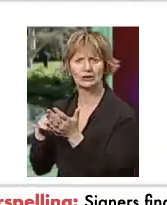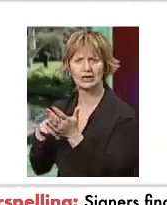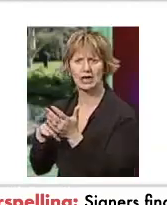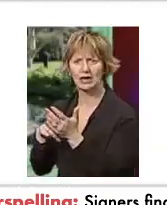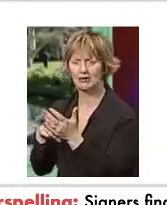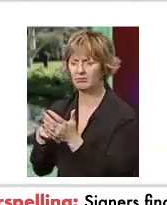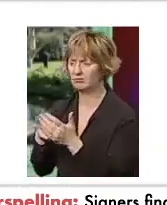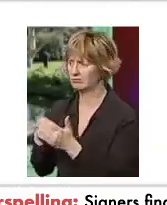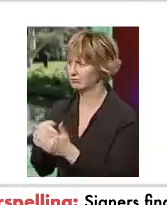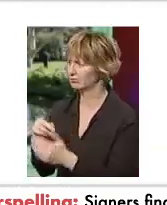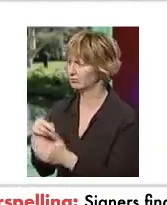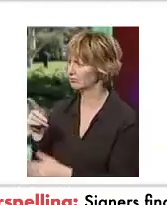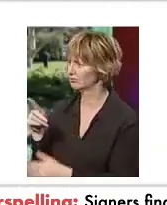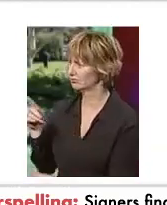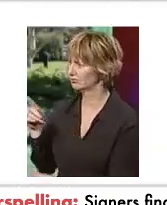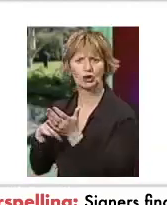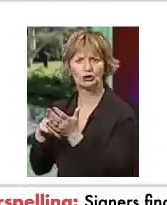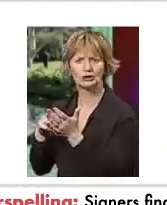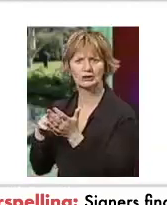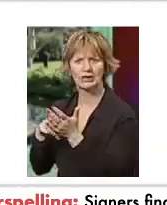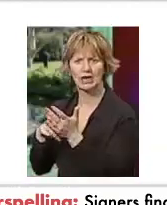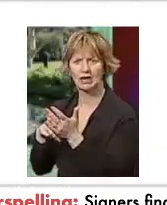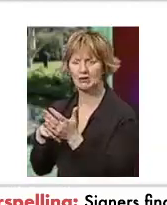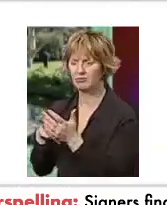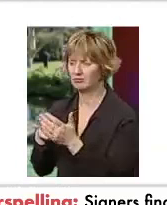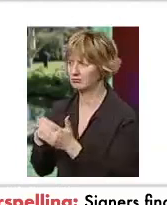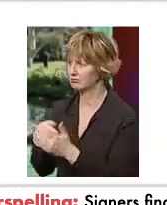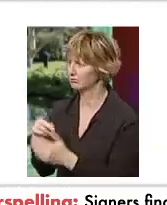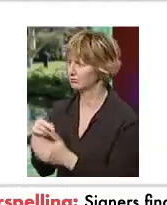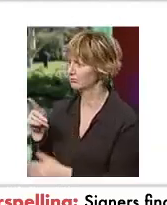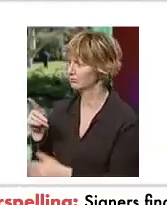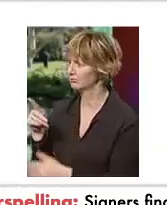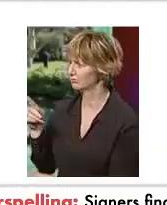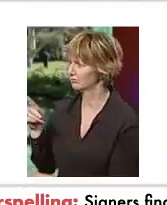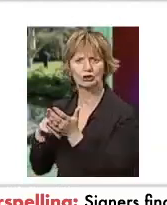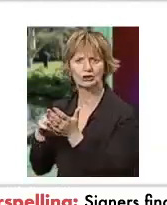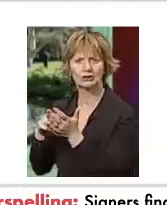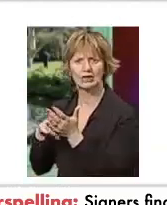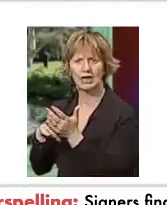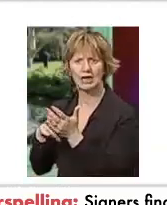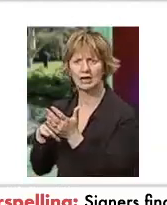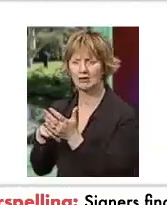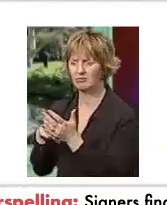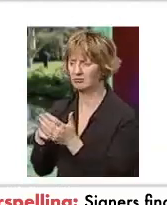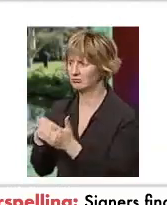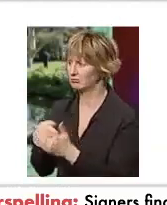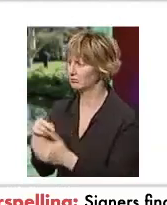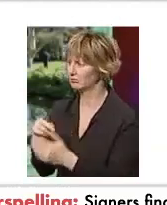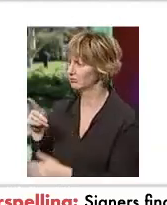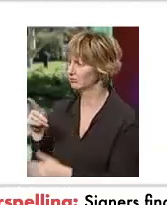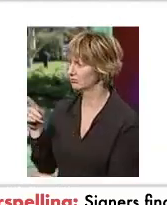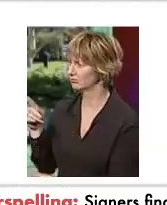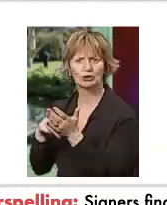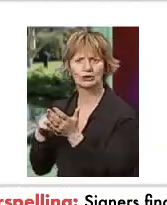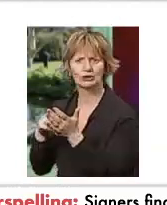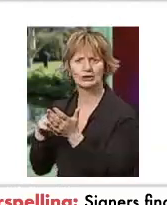like American Sign Language that use only one hand for finger spelling. And because of that, they avoid some of the problems